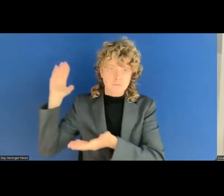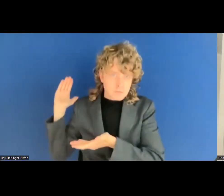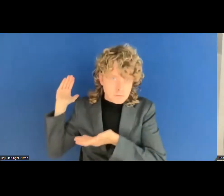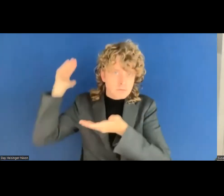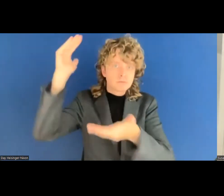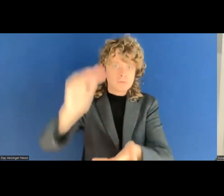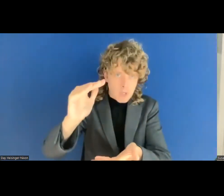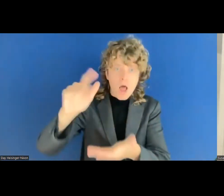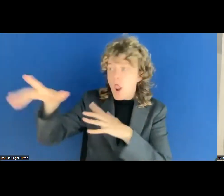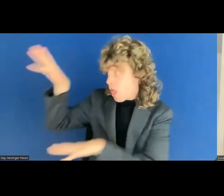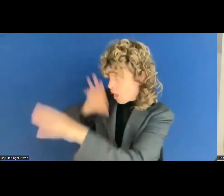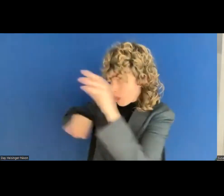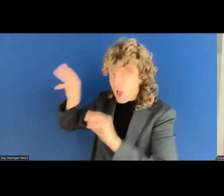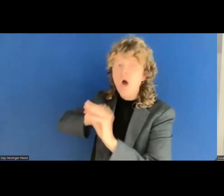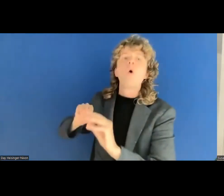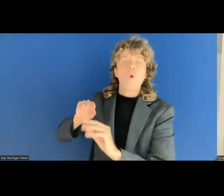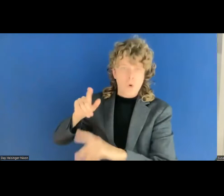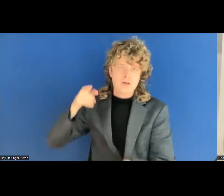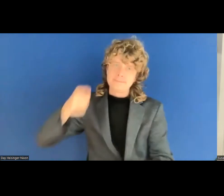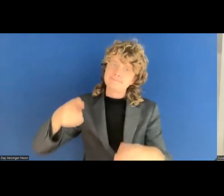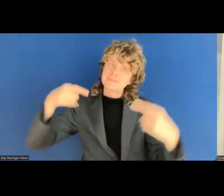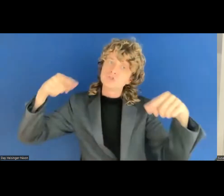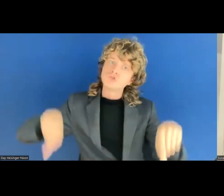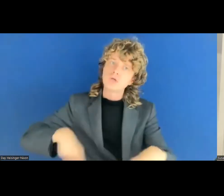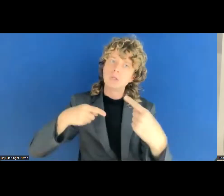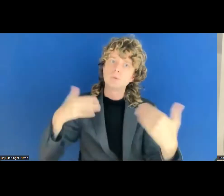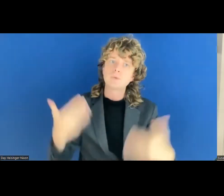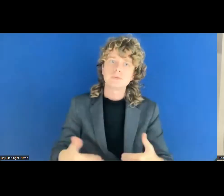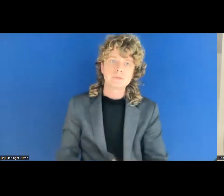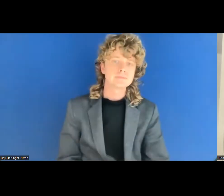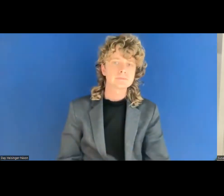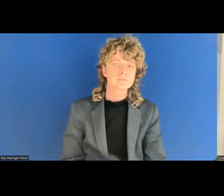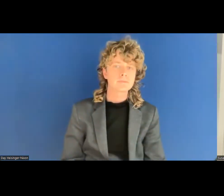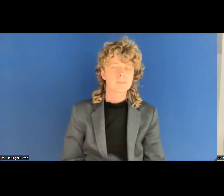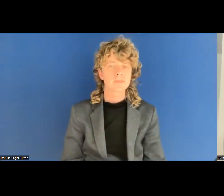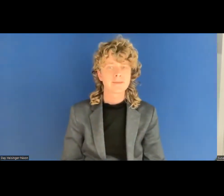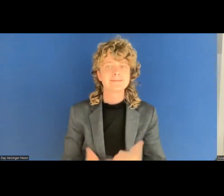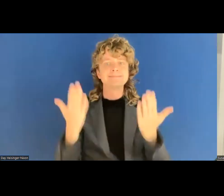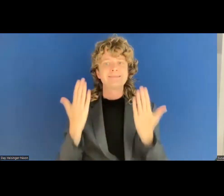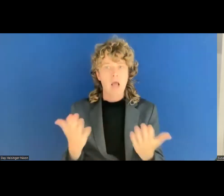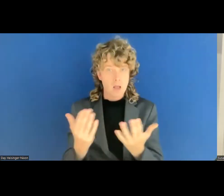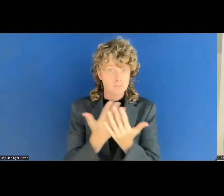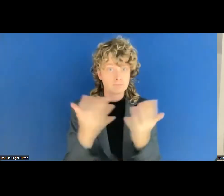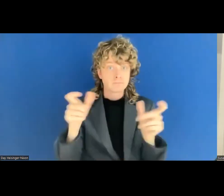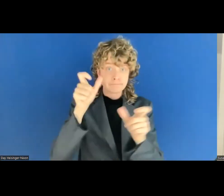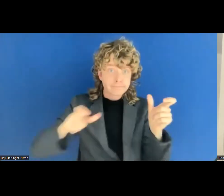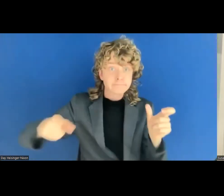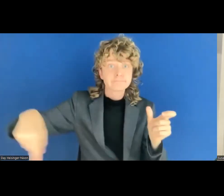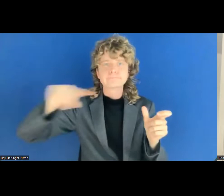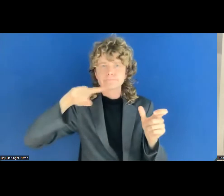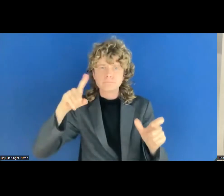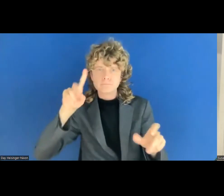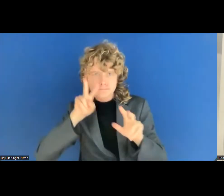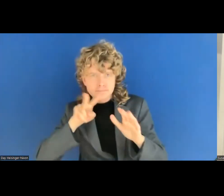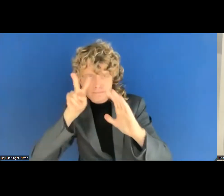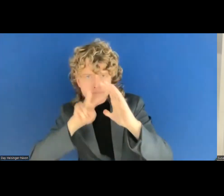But today, the European standardization organizations, ETSI, CEN, and CENELEC, are currently focusing on what lies ahead of us.